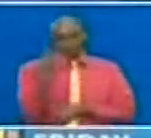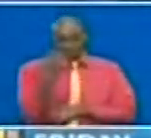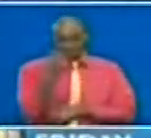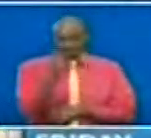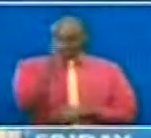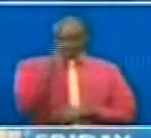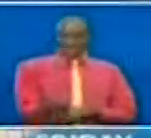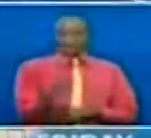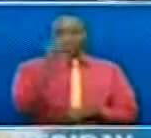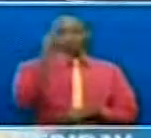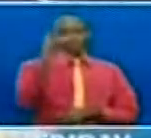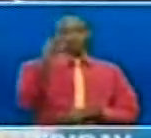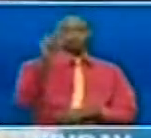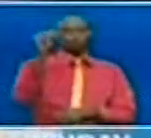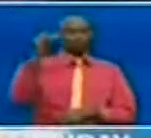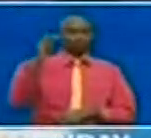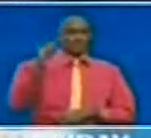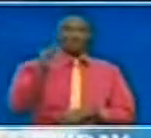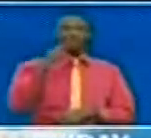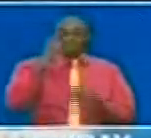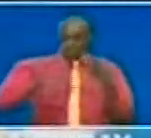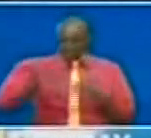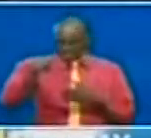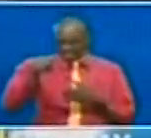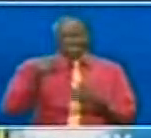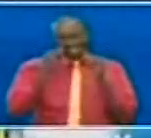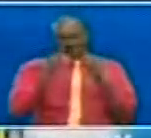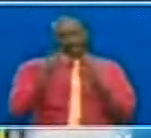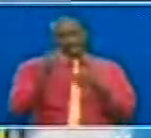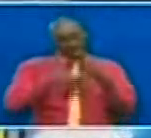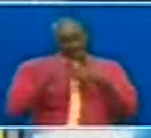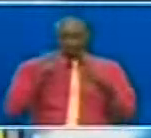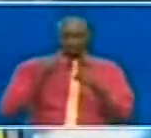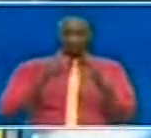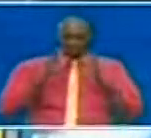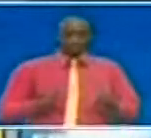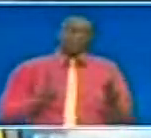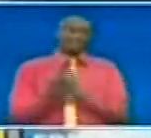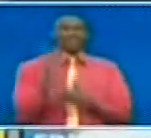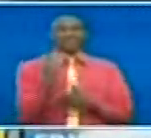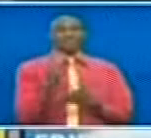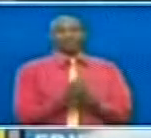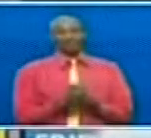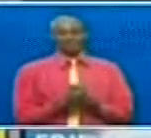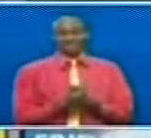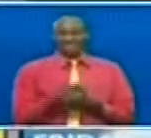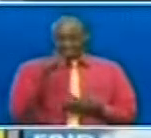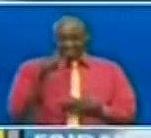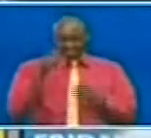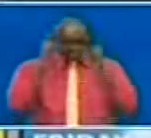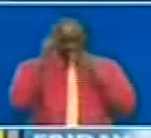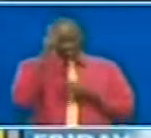Odunga noted that sections of the new act raises questions of human rights violations. What is more important about this ruling